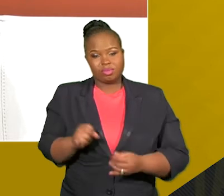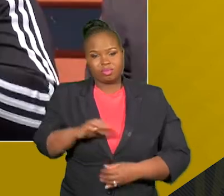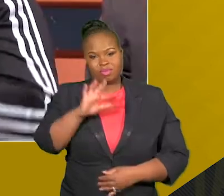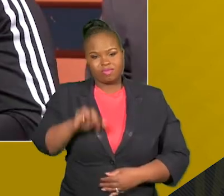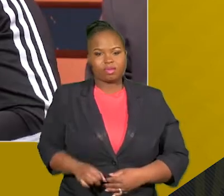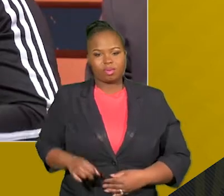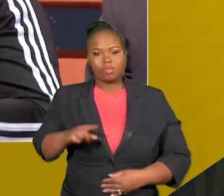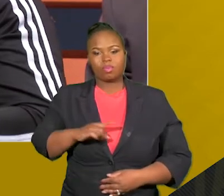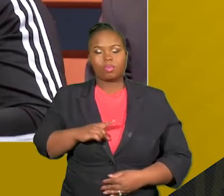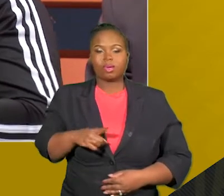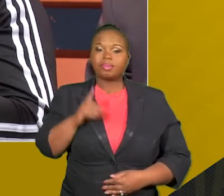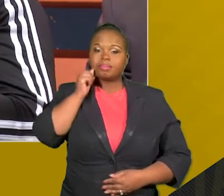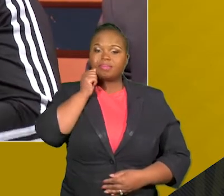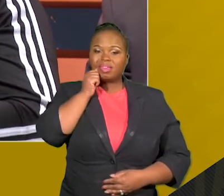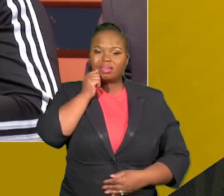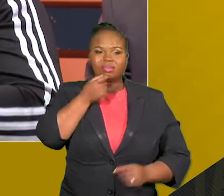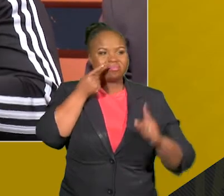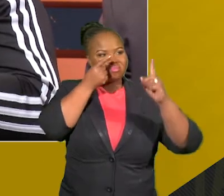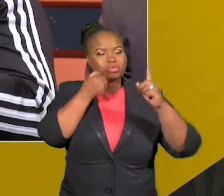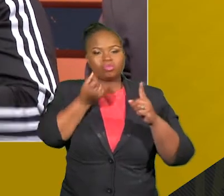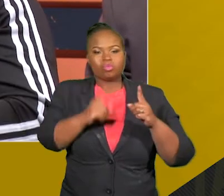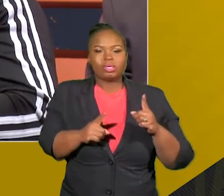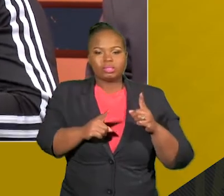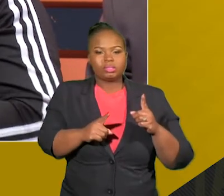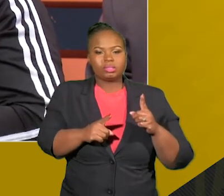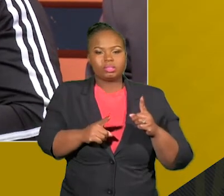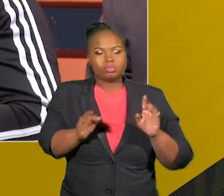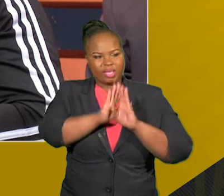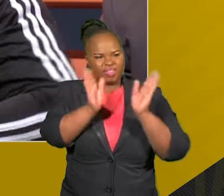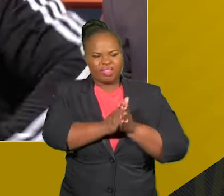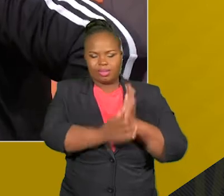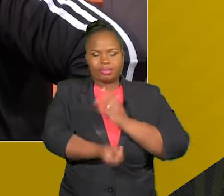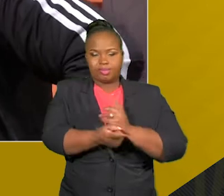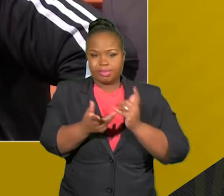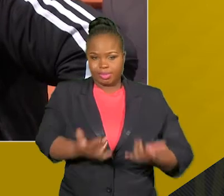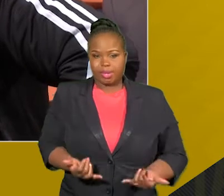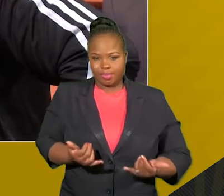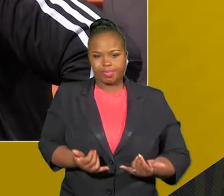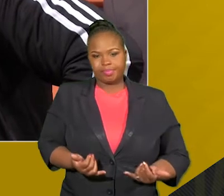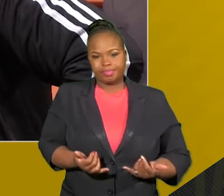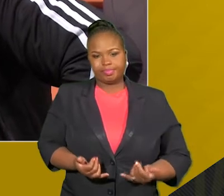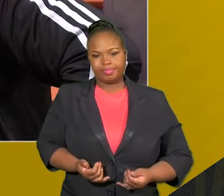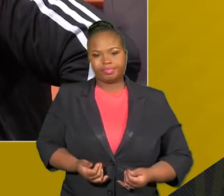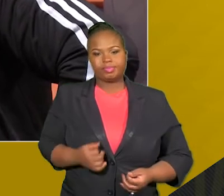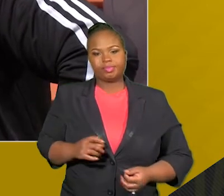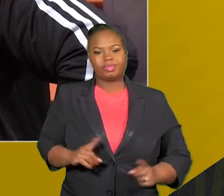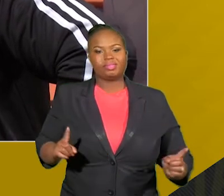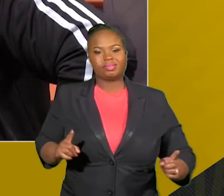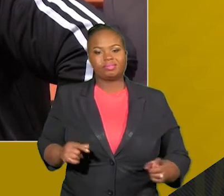to feel and be what it seems to be currently. So with that said, I'd like to